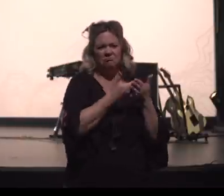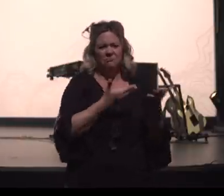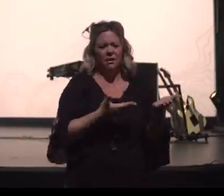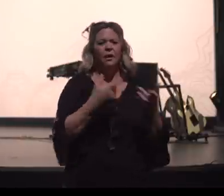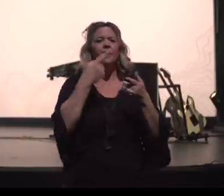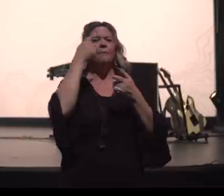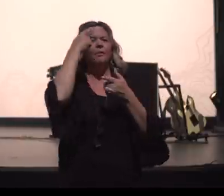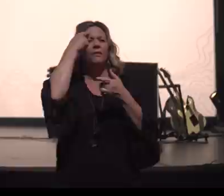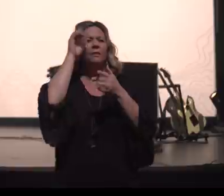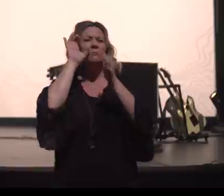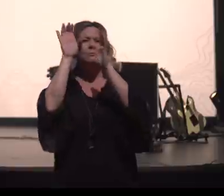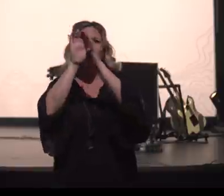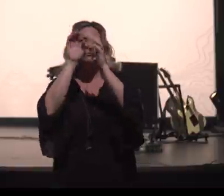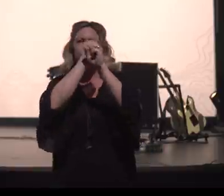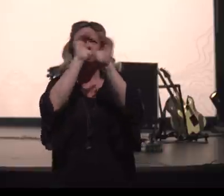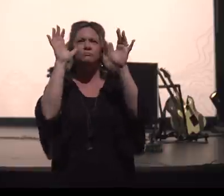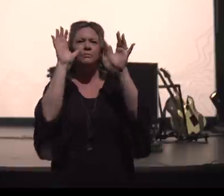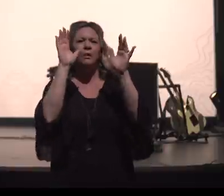father.